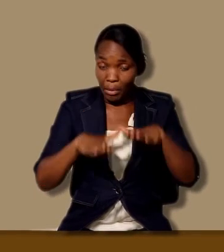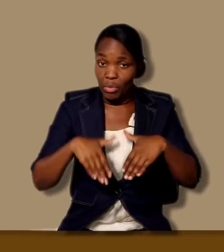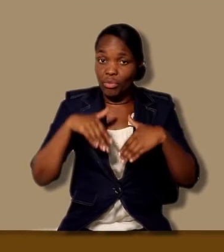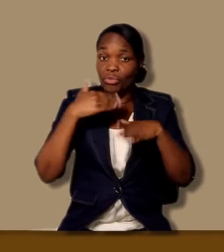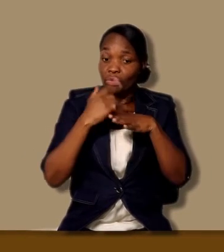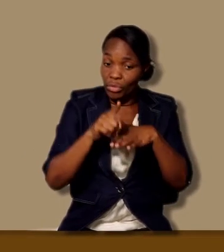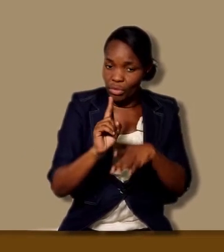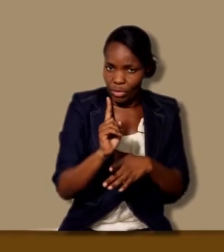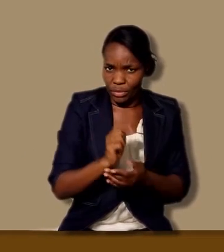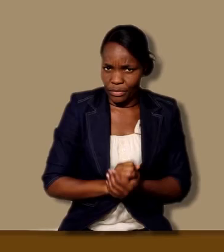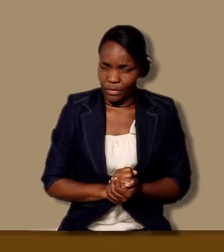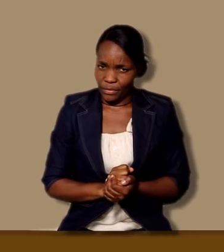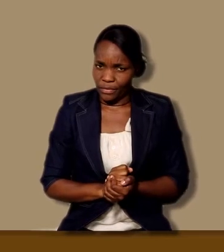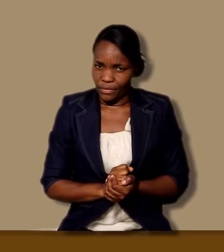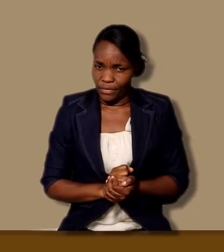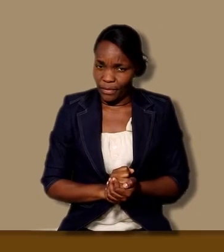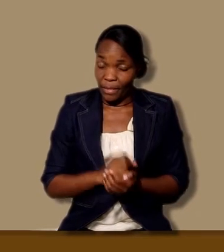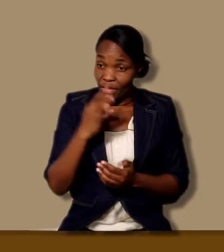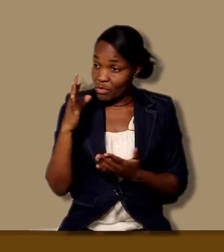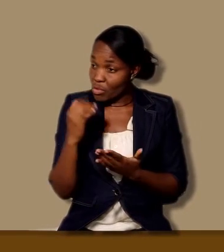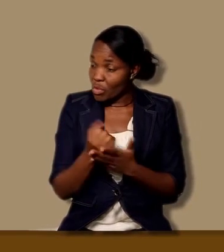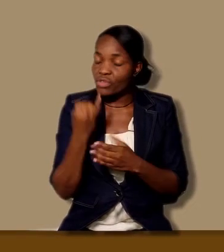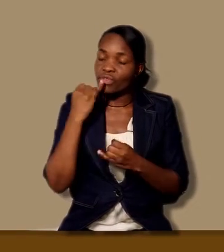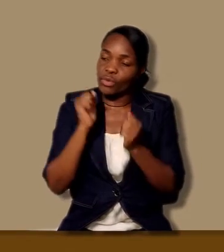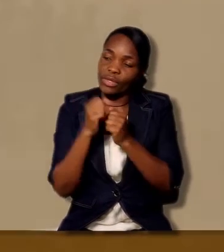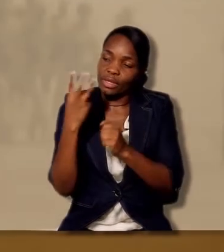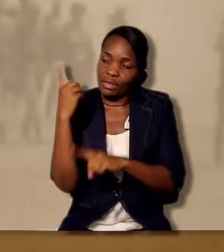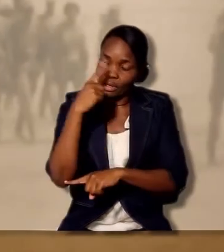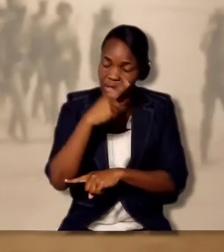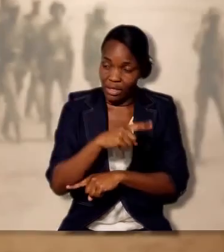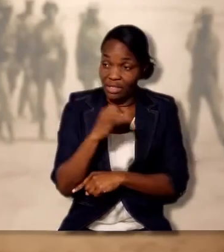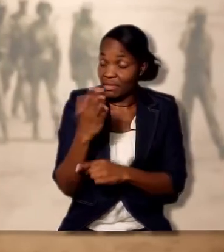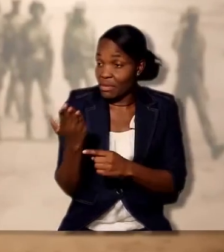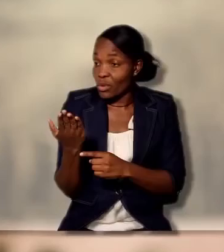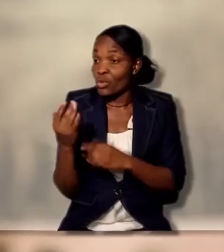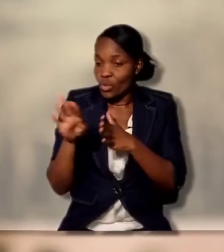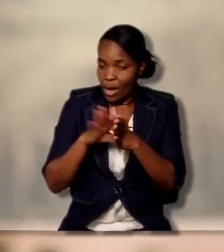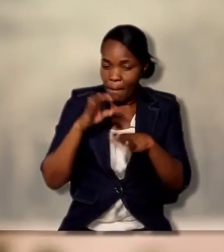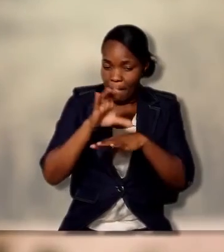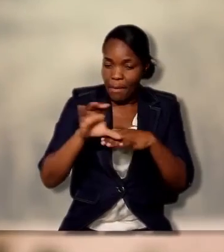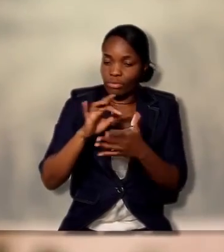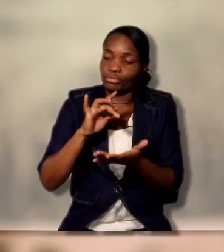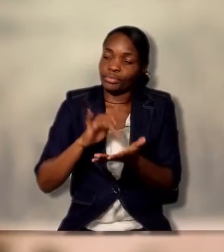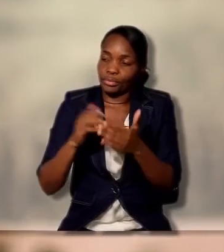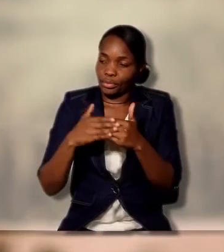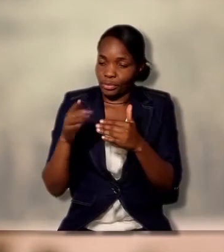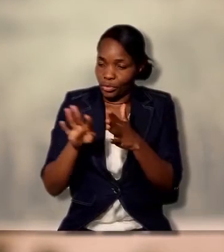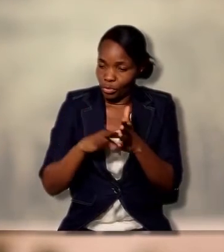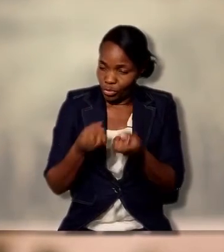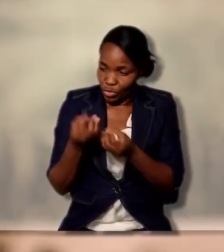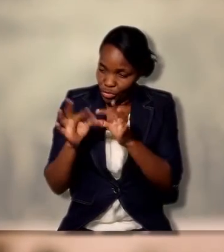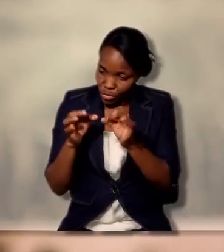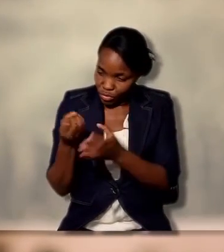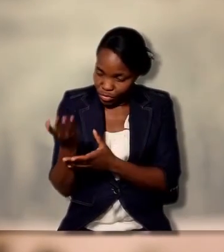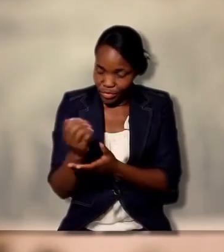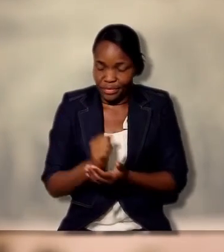one another. Or C, tell the UN General Assembly what to do. The winner will be announced within